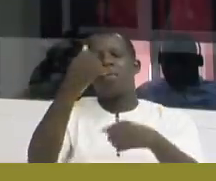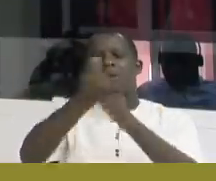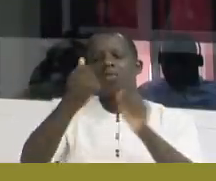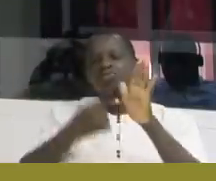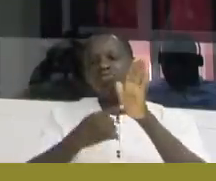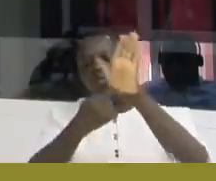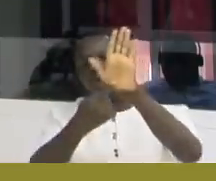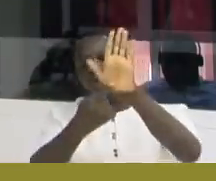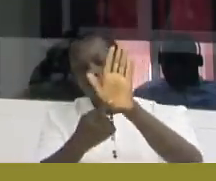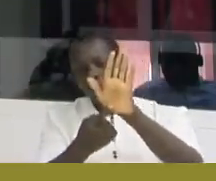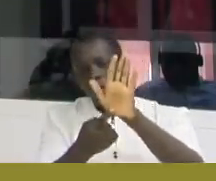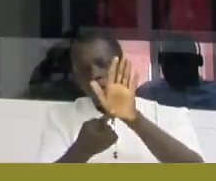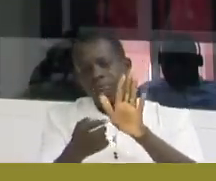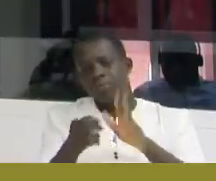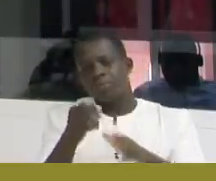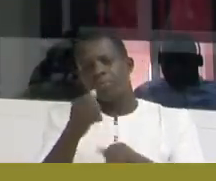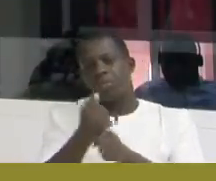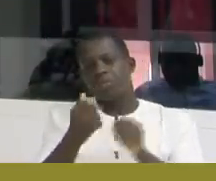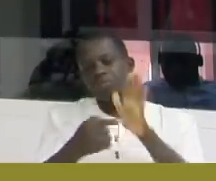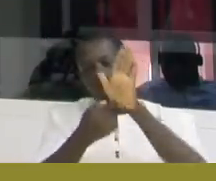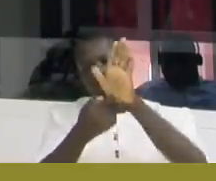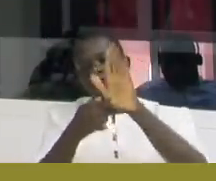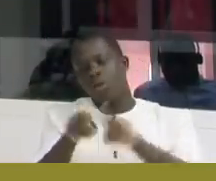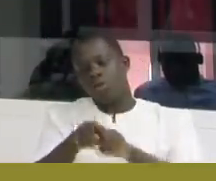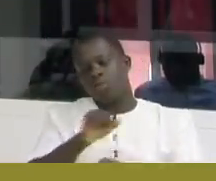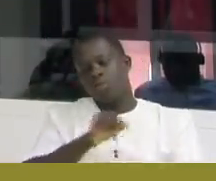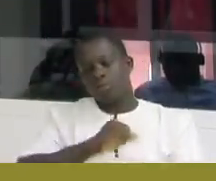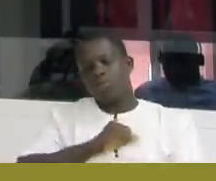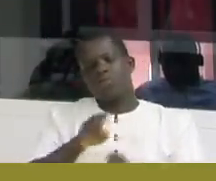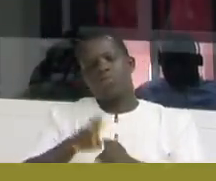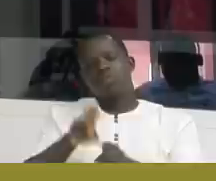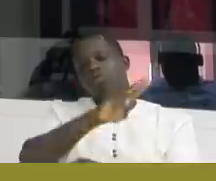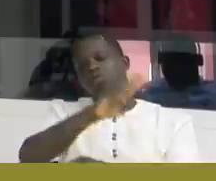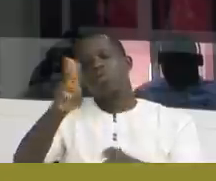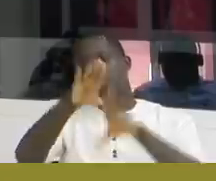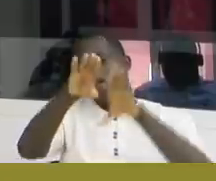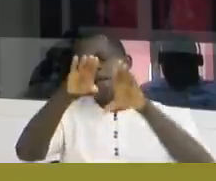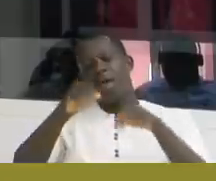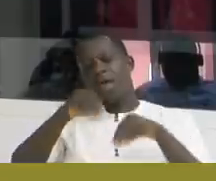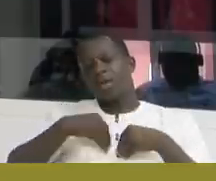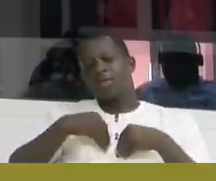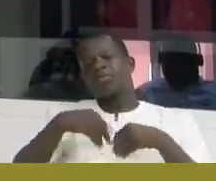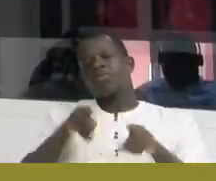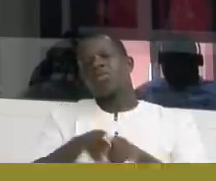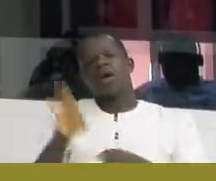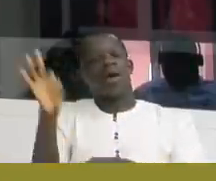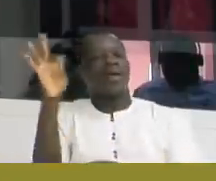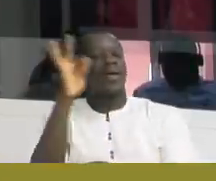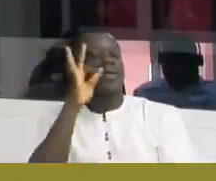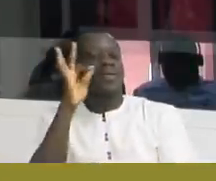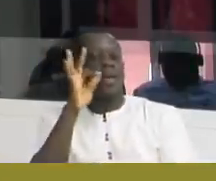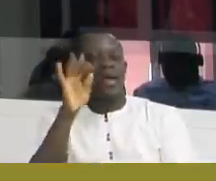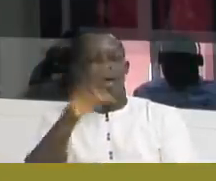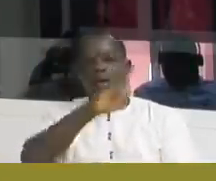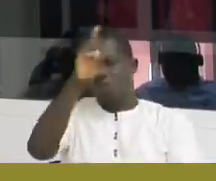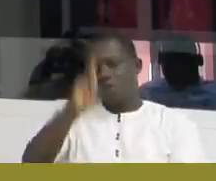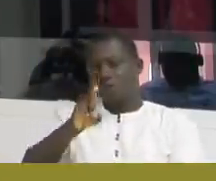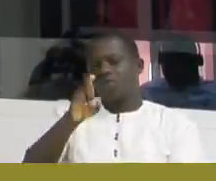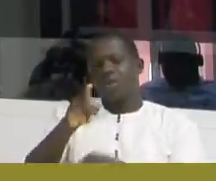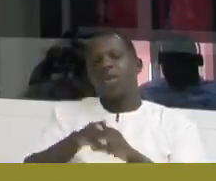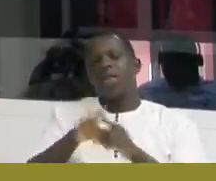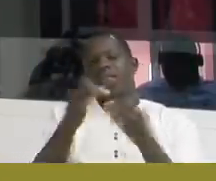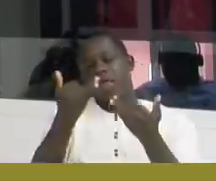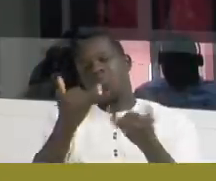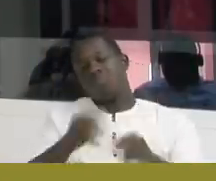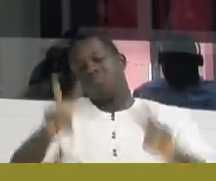insinuate that he was not willing to answer. And so